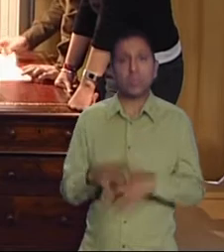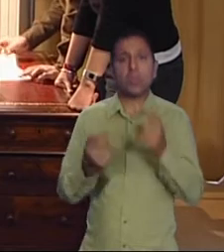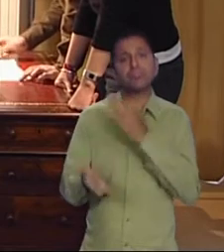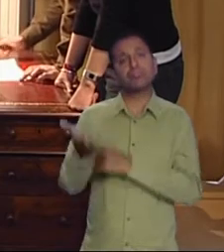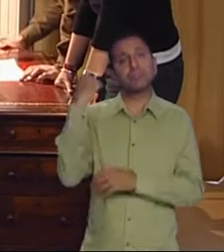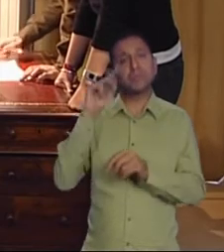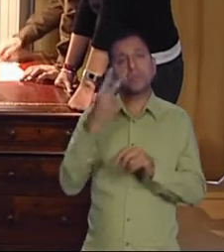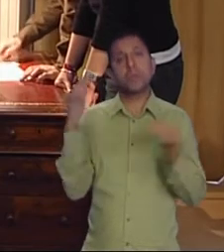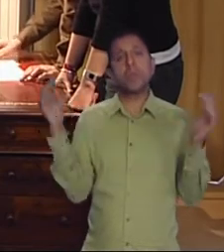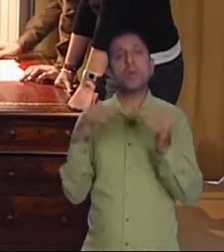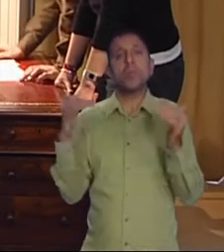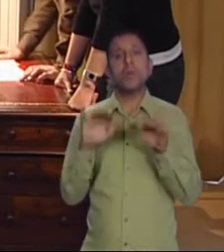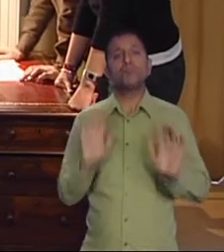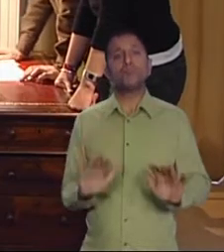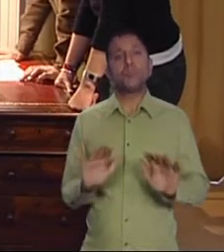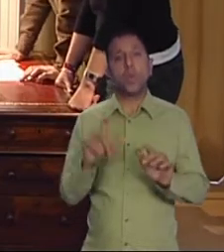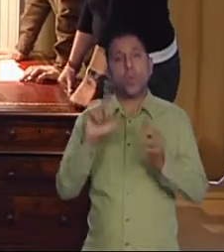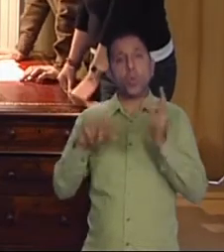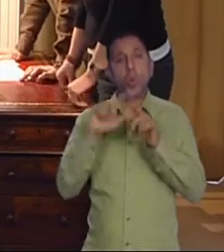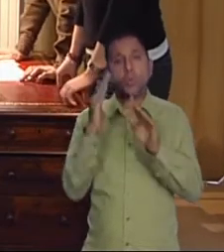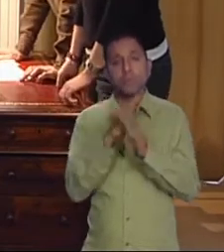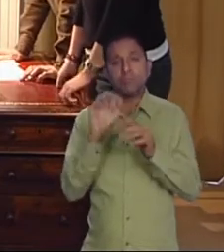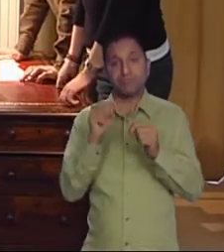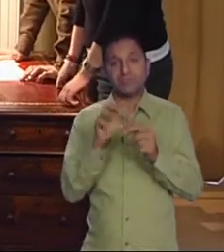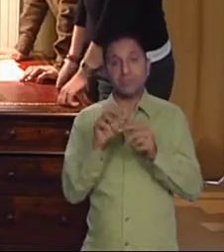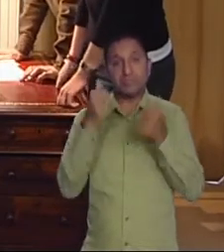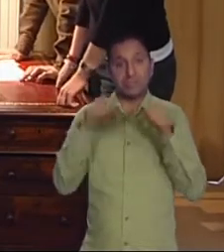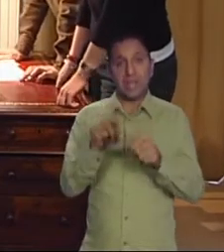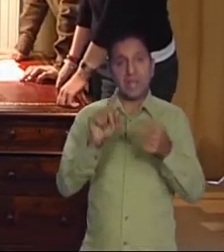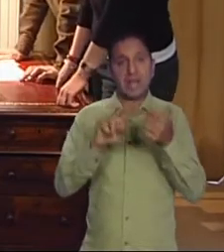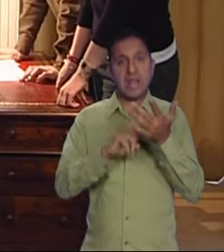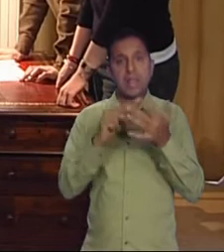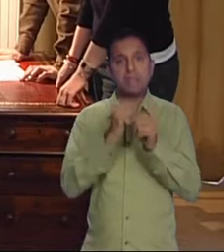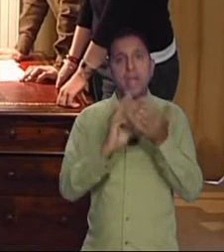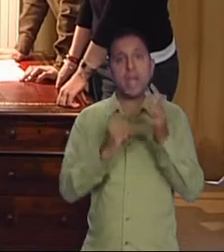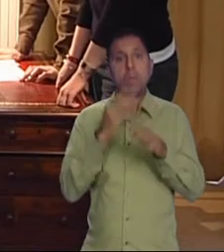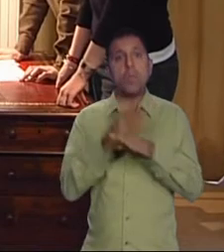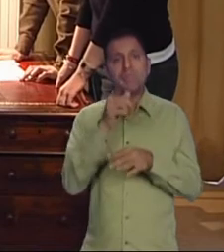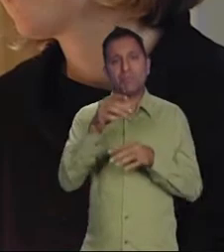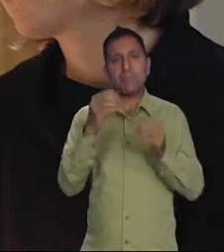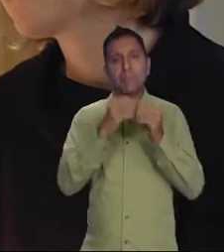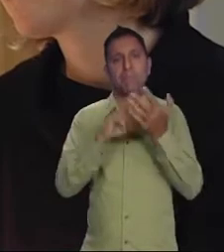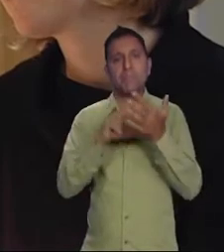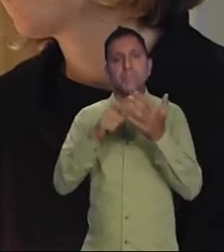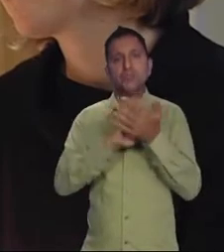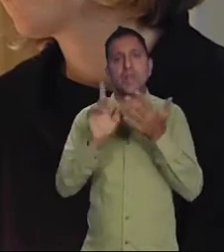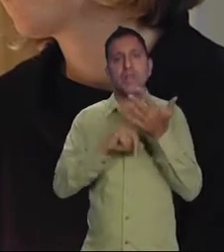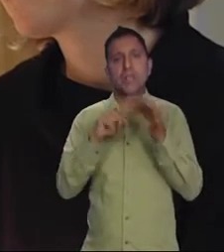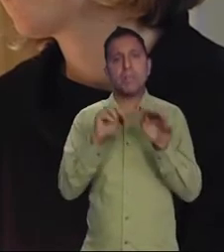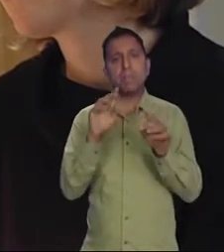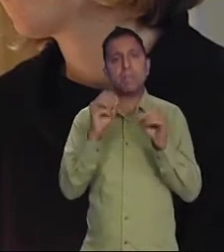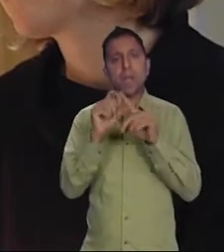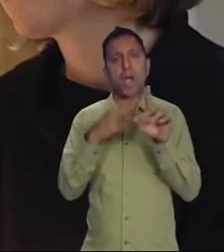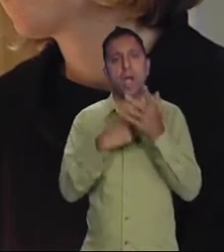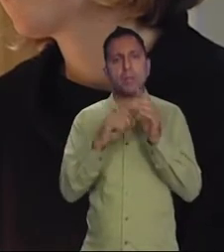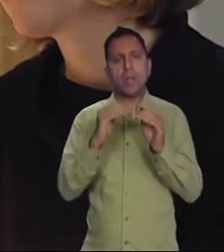code breakers were cracking the Enigma. They worked at a place called Bletchley Park, about 60 miles or so north of London. But they were struggling for resources.